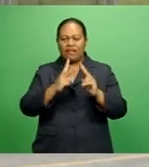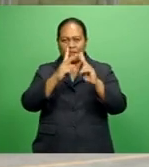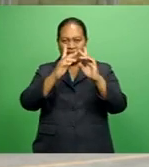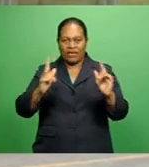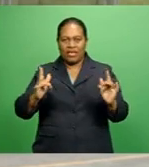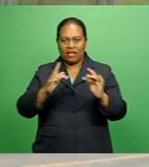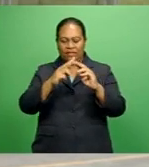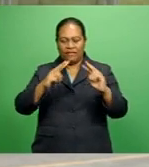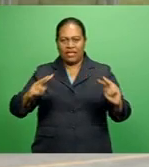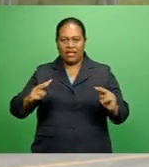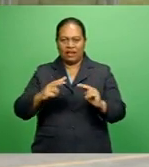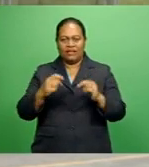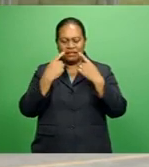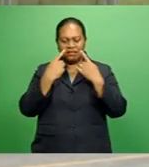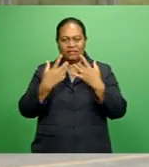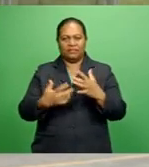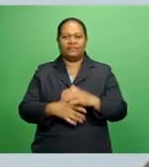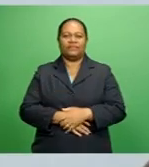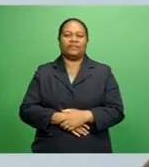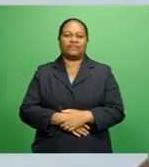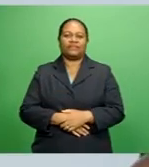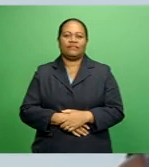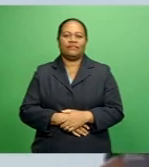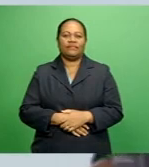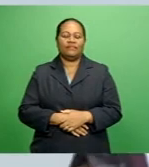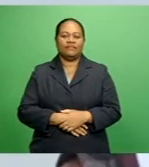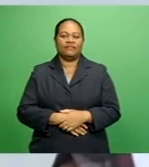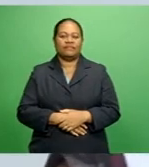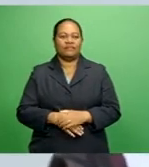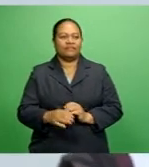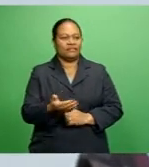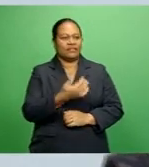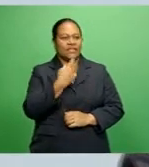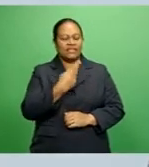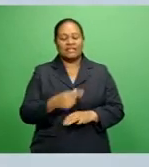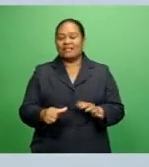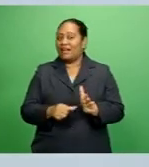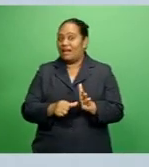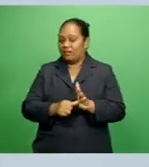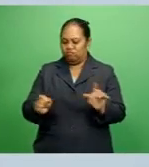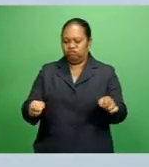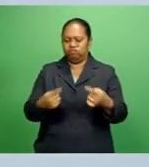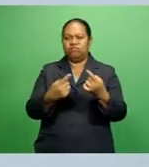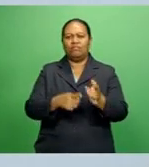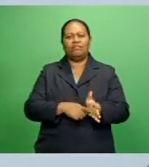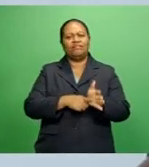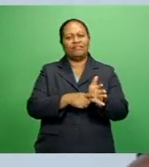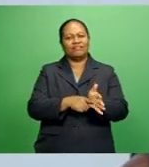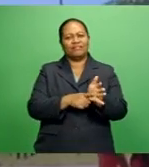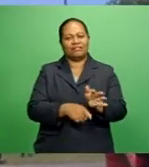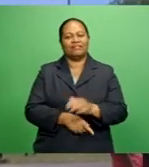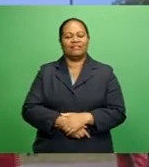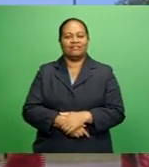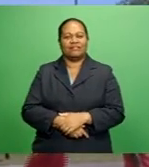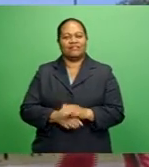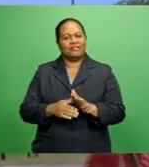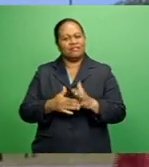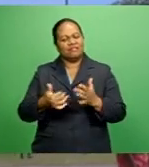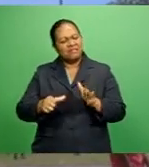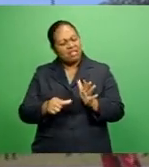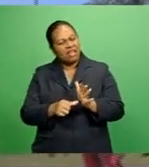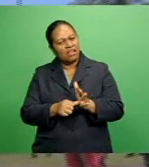lost status as volleyball giants. Volleyball clubs are really hard to compete with, especially when you're a new team. So yeah, it's hard,